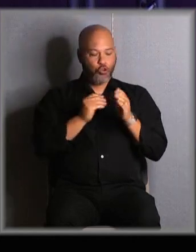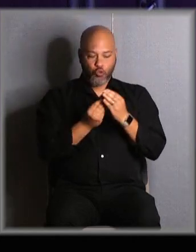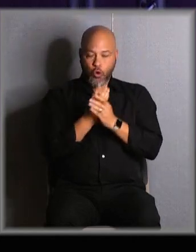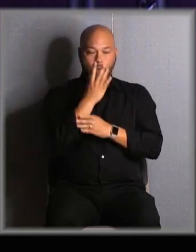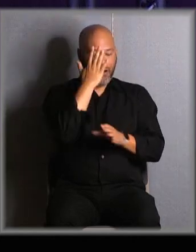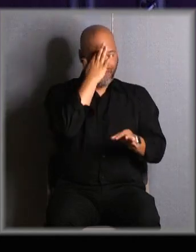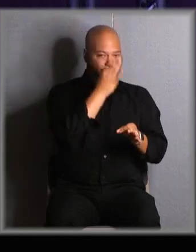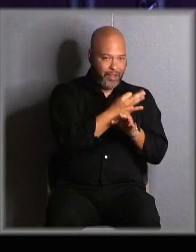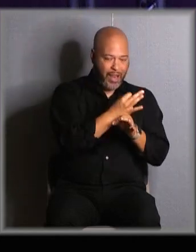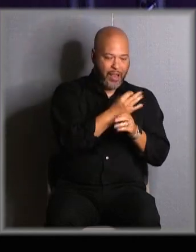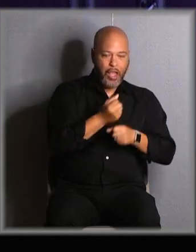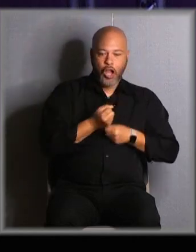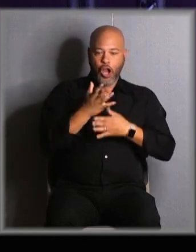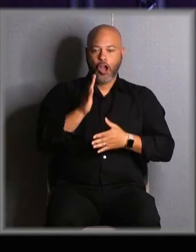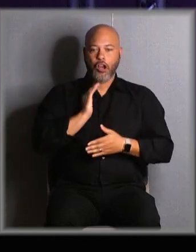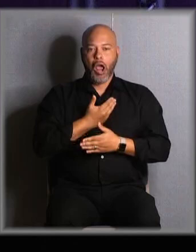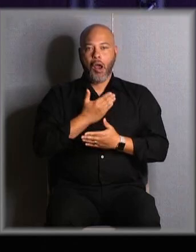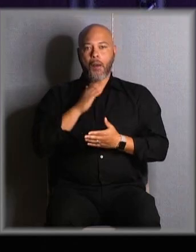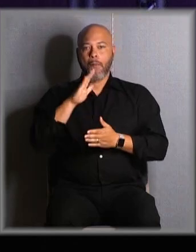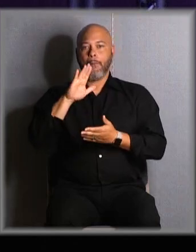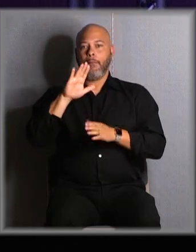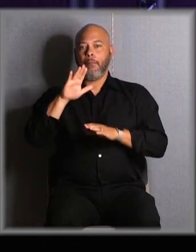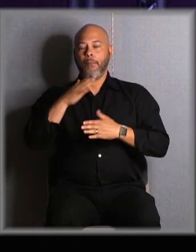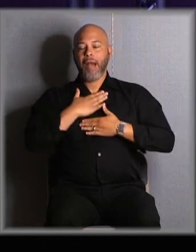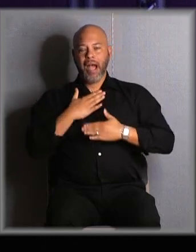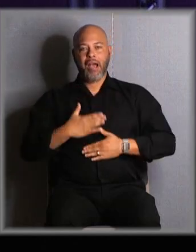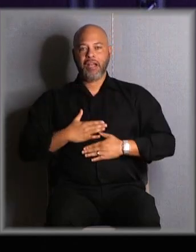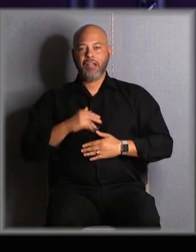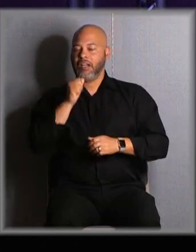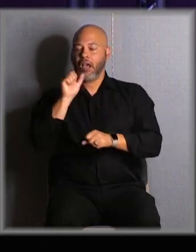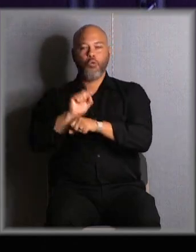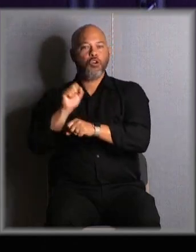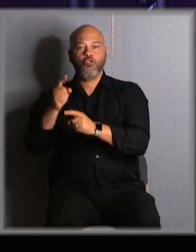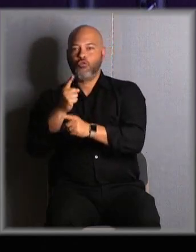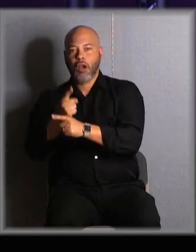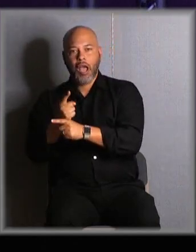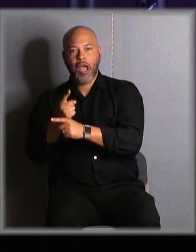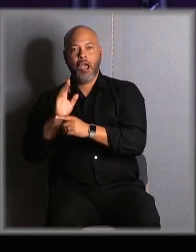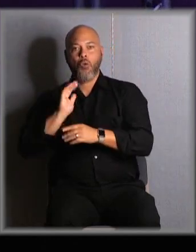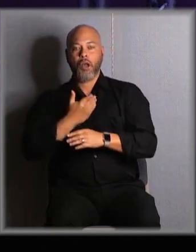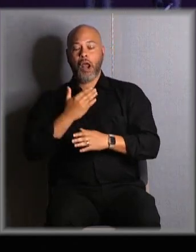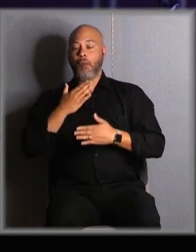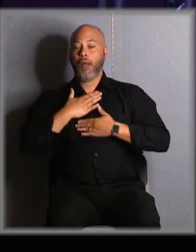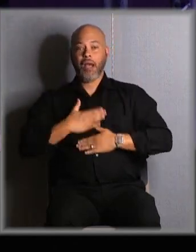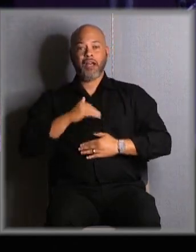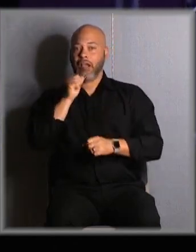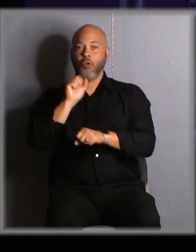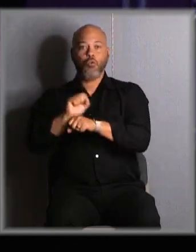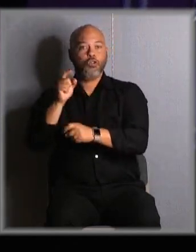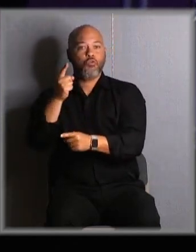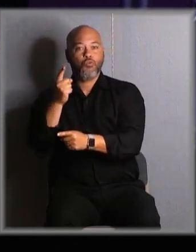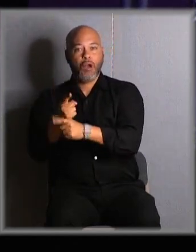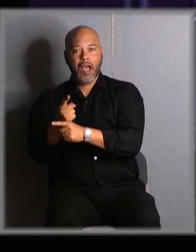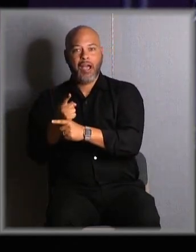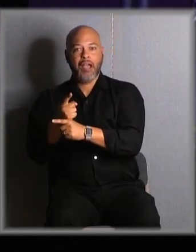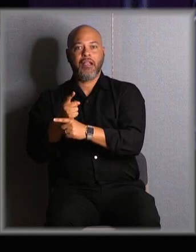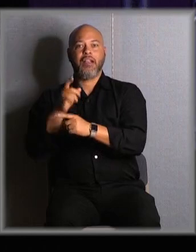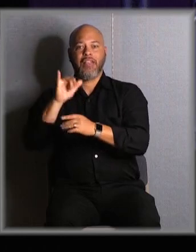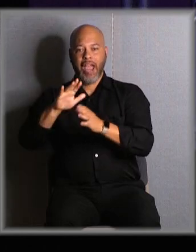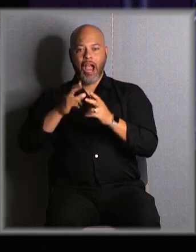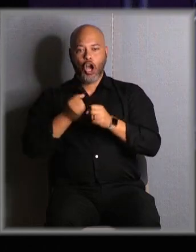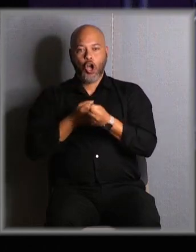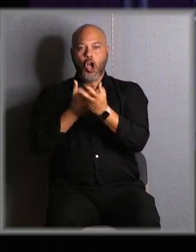it causes our body to become deformed. And when our body becomes deformed, it causes